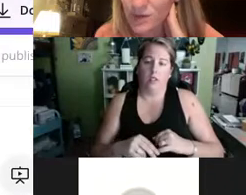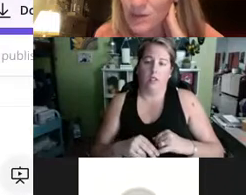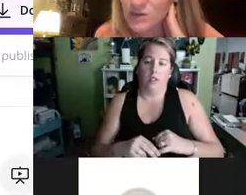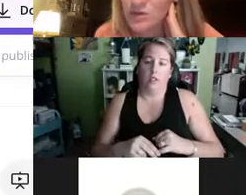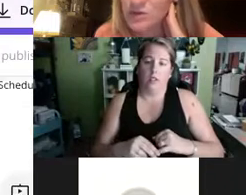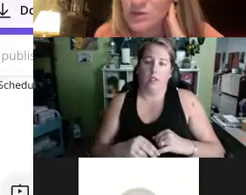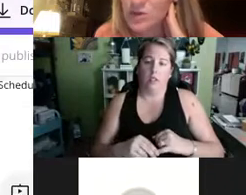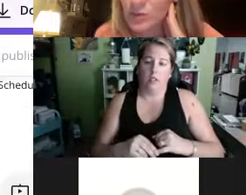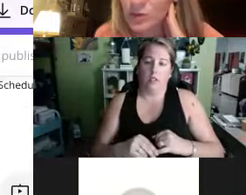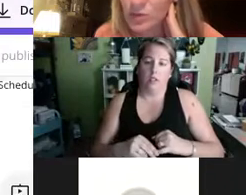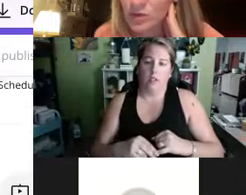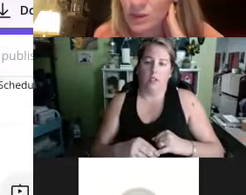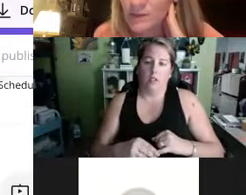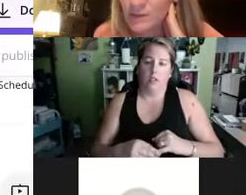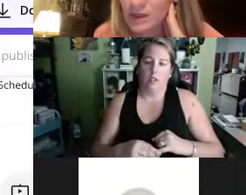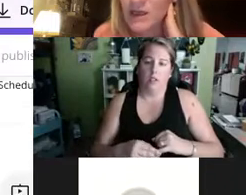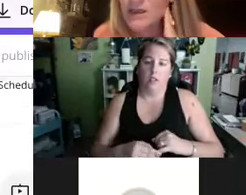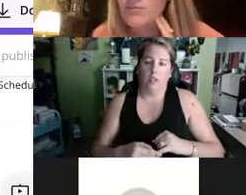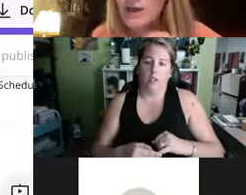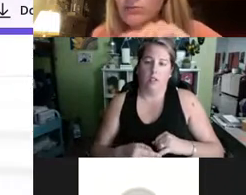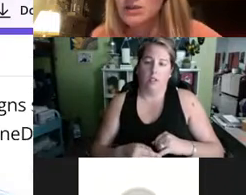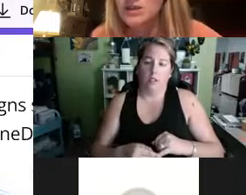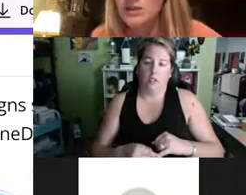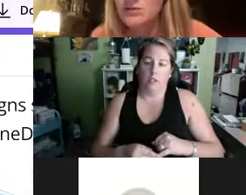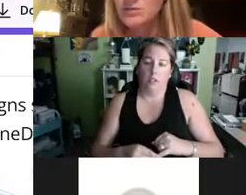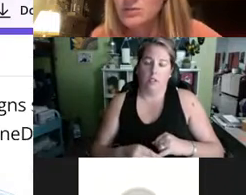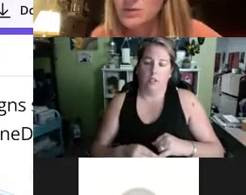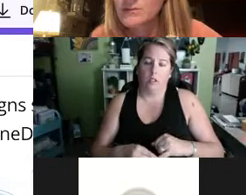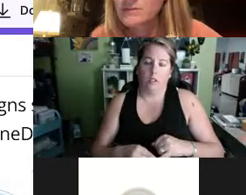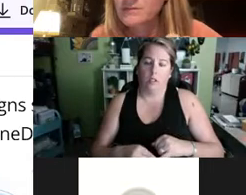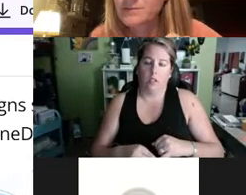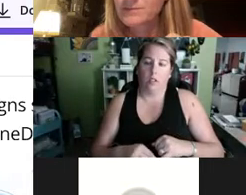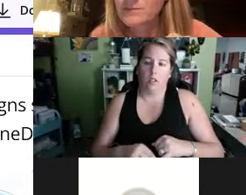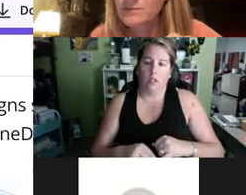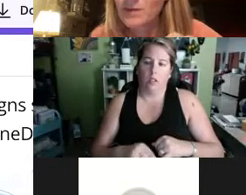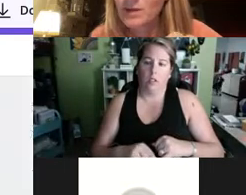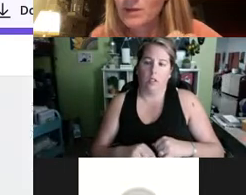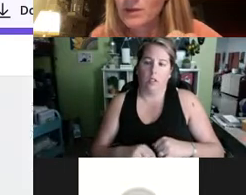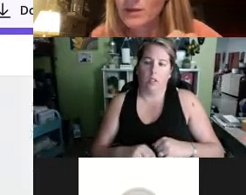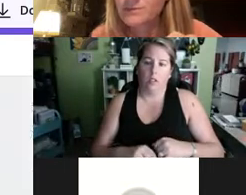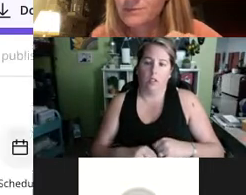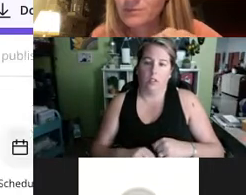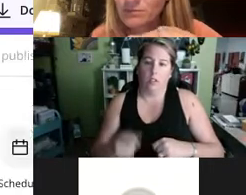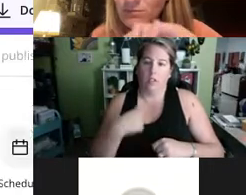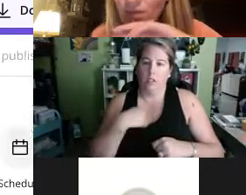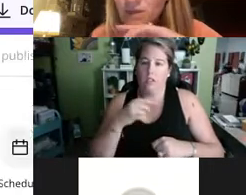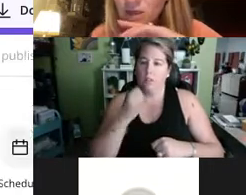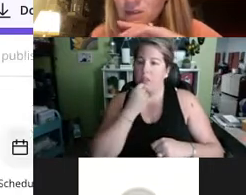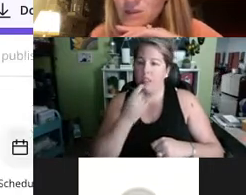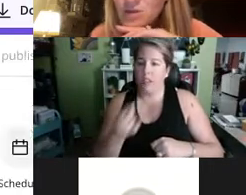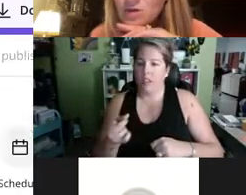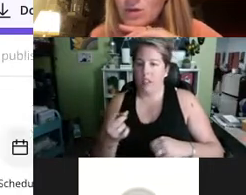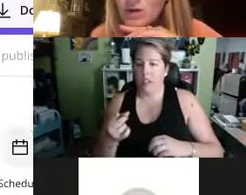Yeah. So super cool. Like, I think mine was in here. Oops. I don't want that.